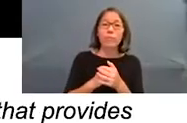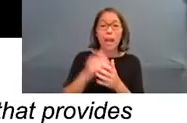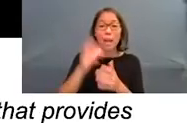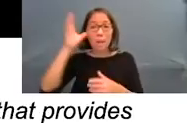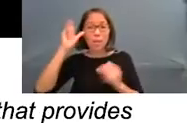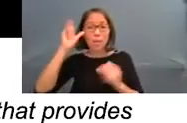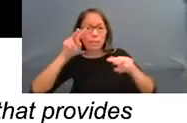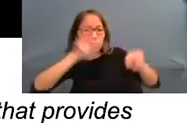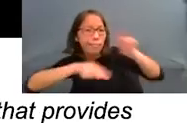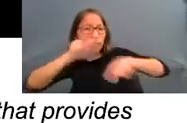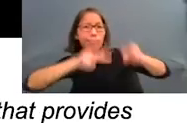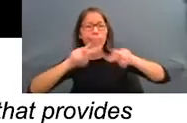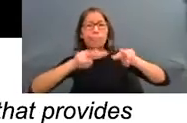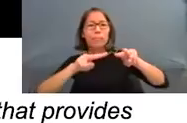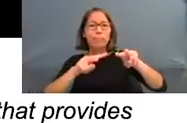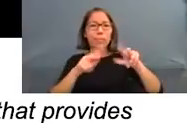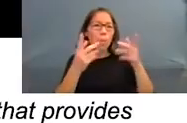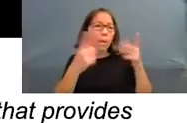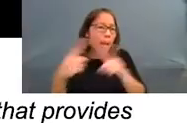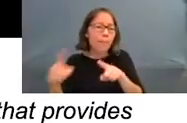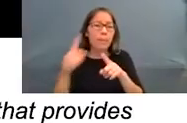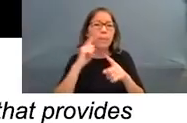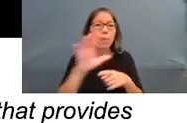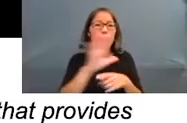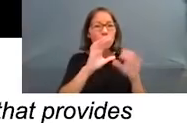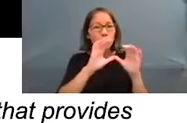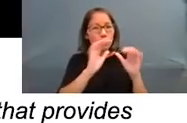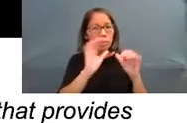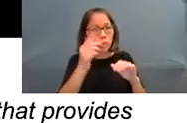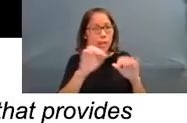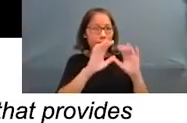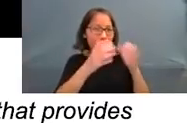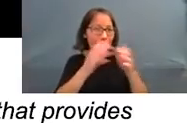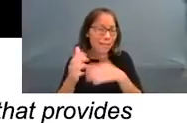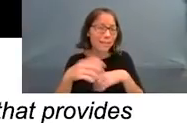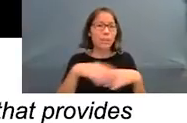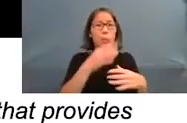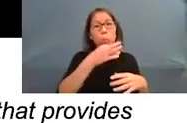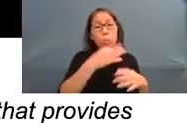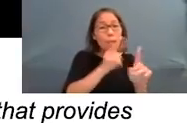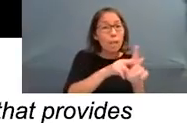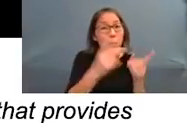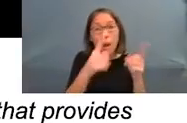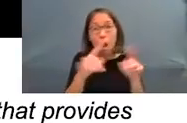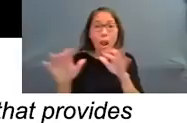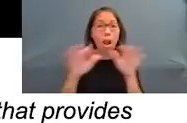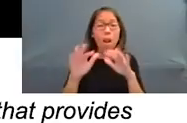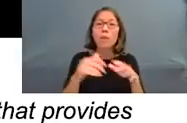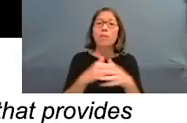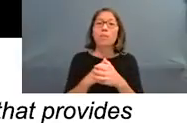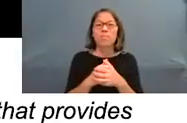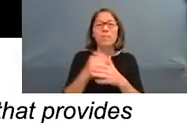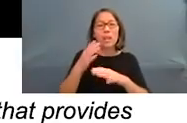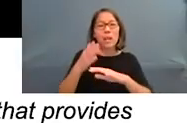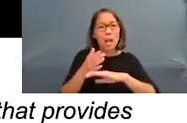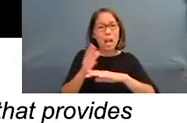child's classes, upcoming and previous assignments. The grade book's going to be incorporated within Schoology. So I think you'll be able to